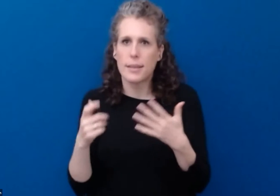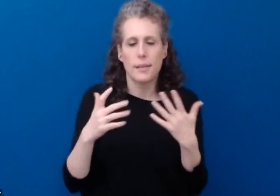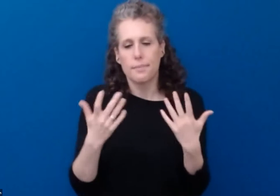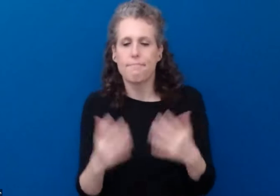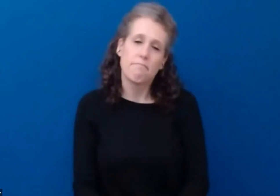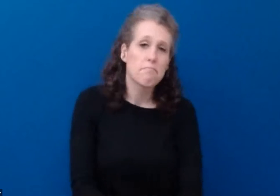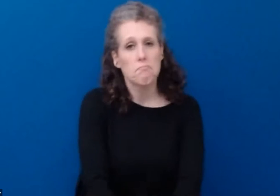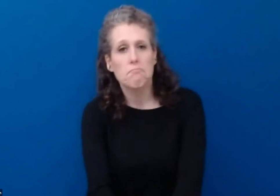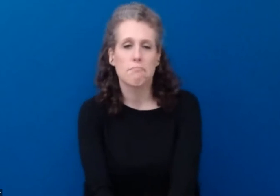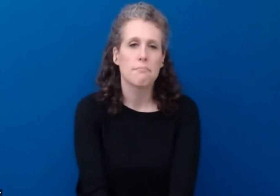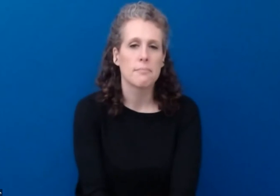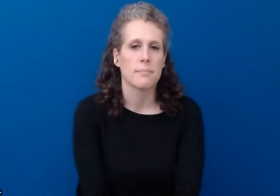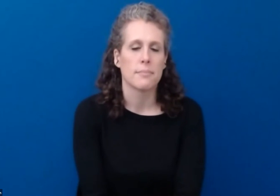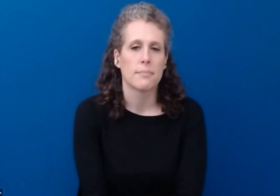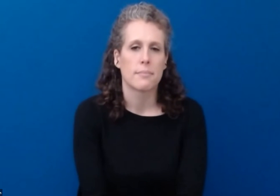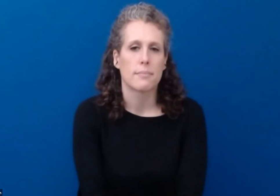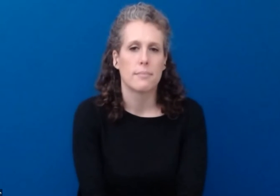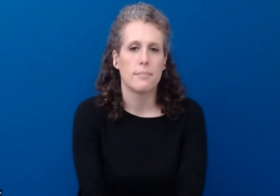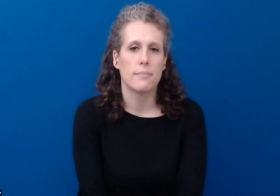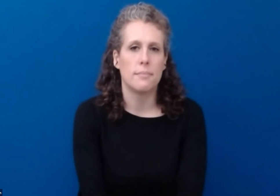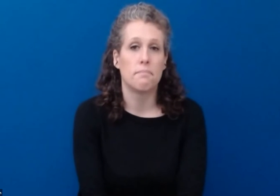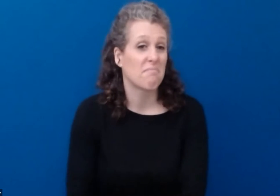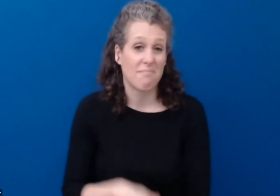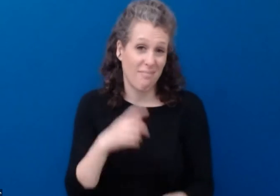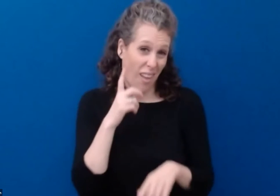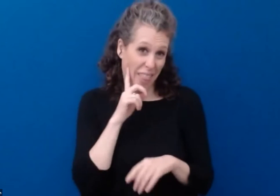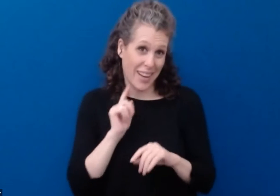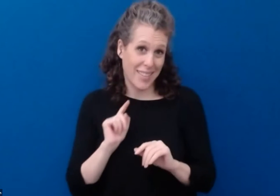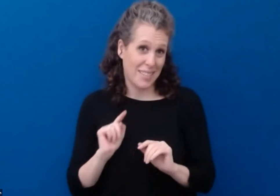and such. So yeah, I think that was pretty much it.